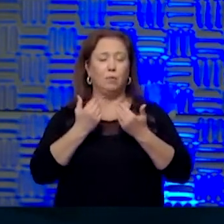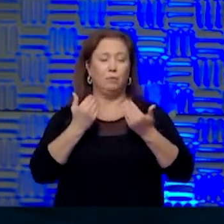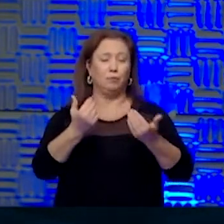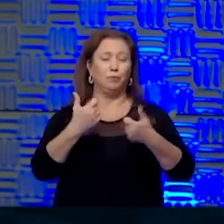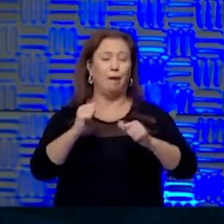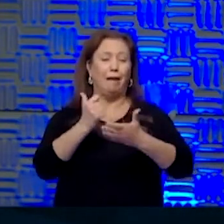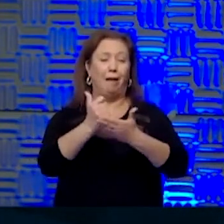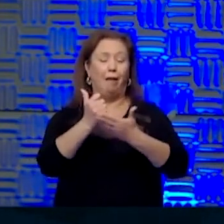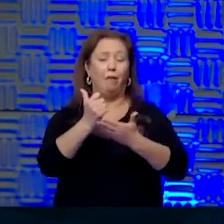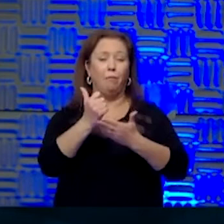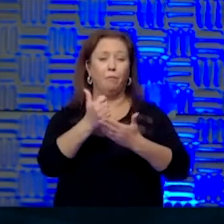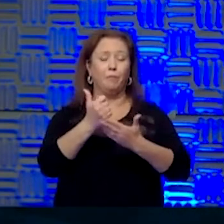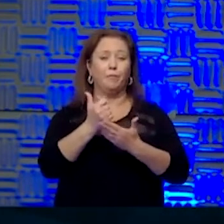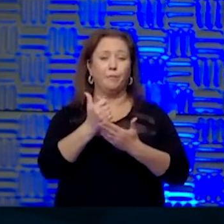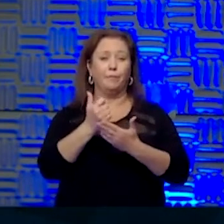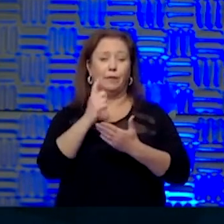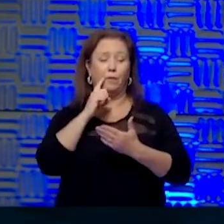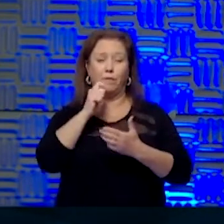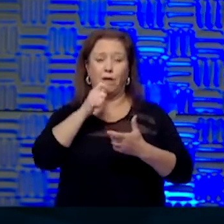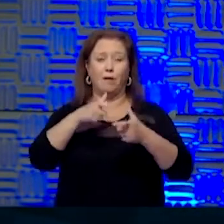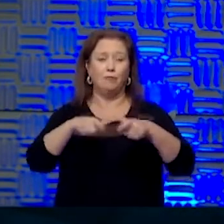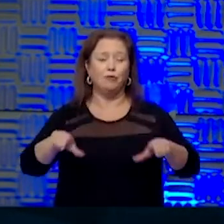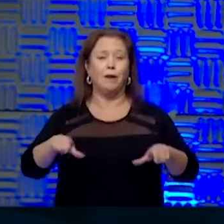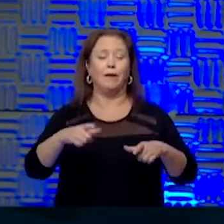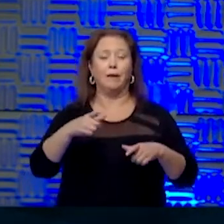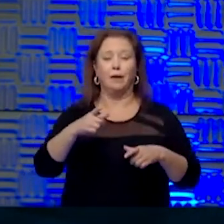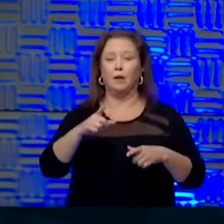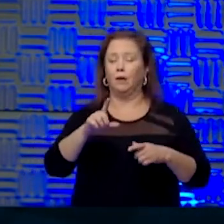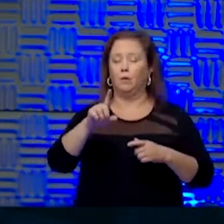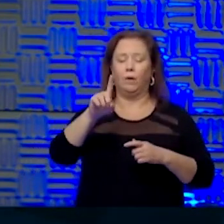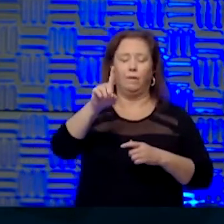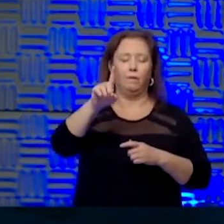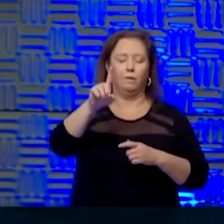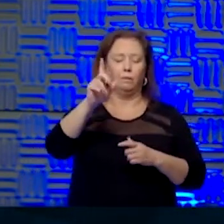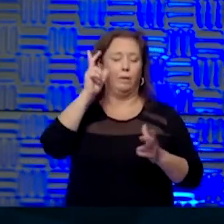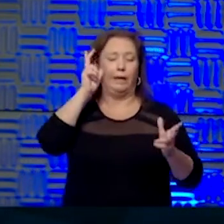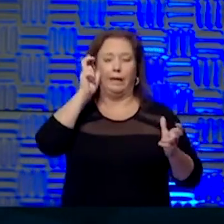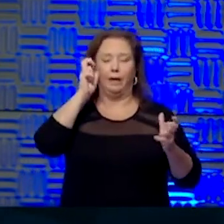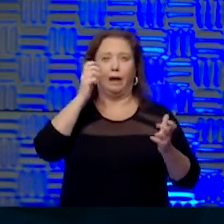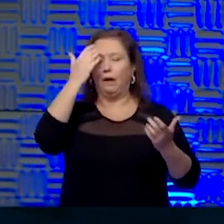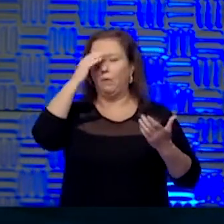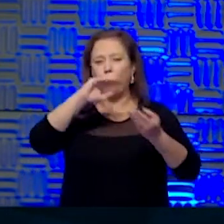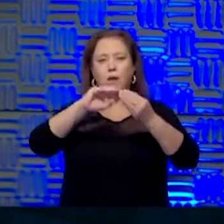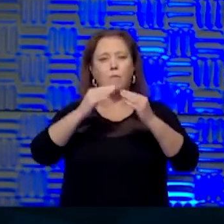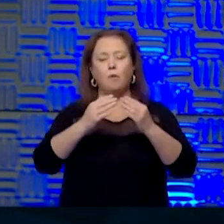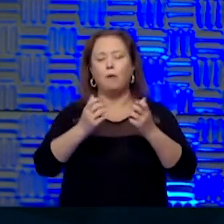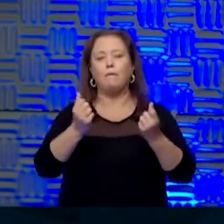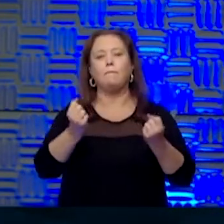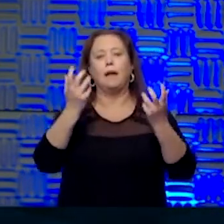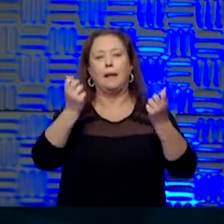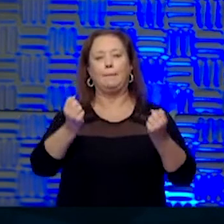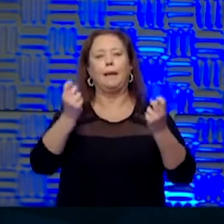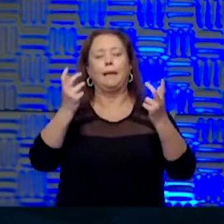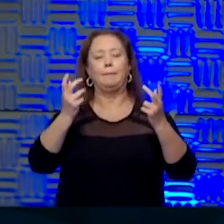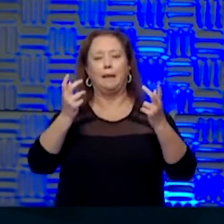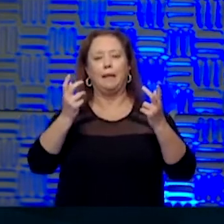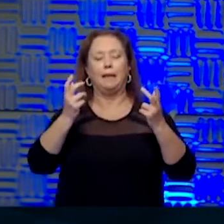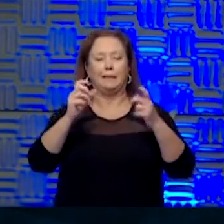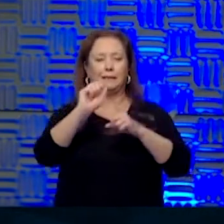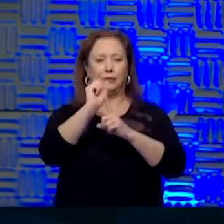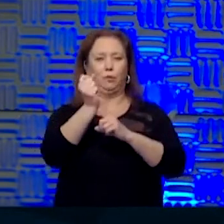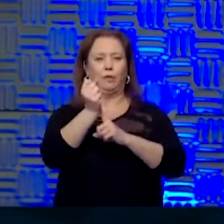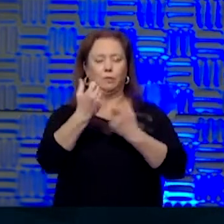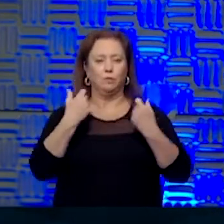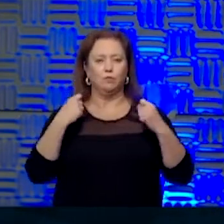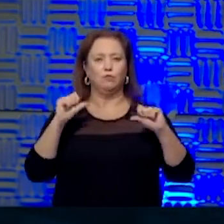to figure out that we have hundreds of these. I don't know what the number is. We have many of these instances in which we're